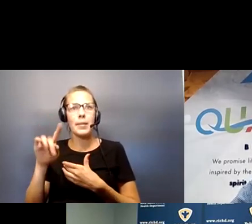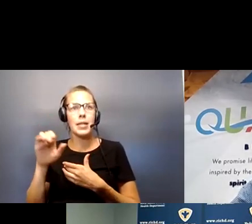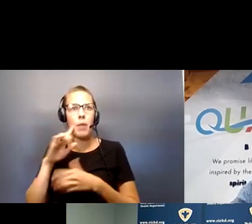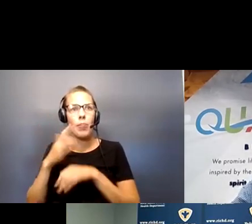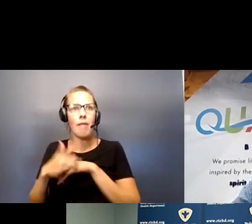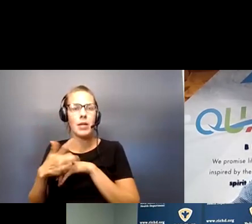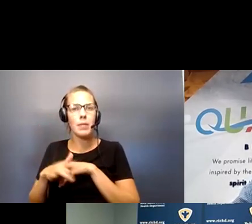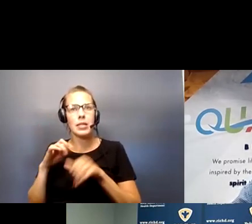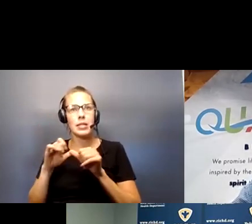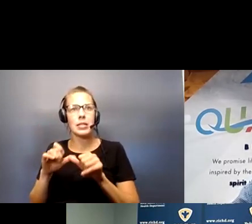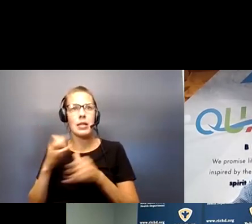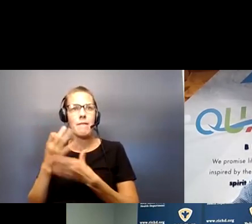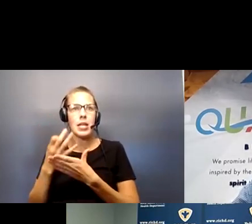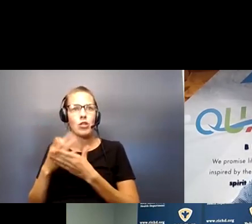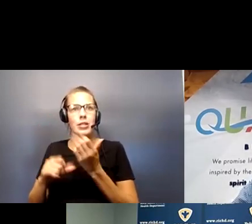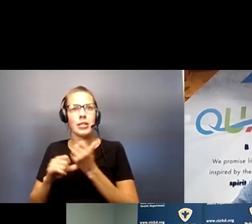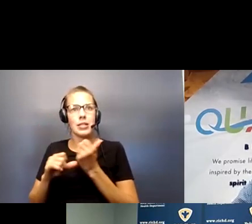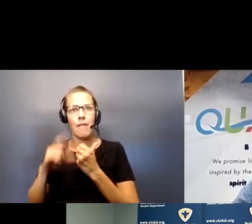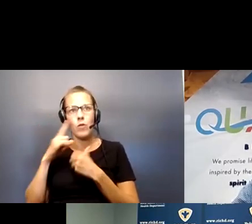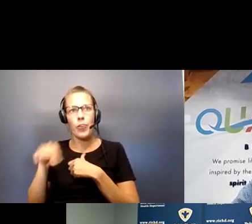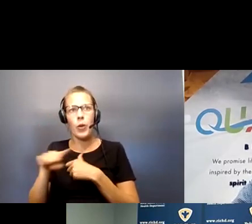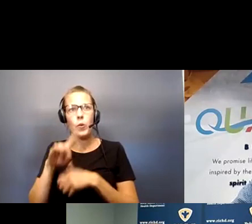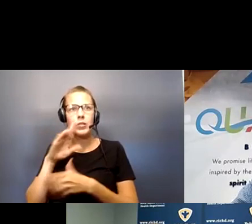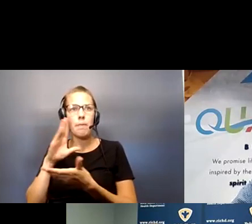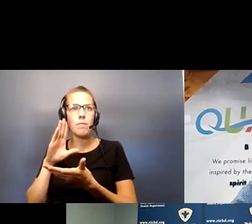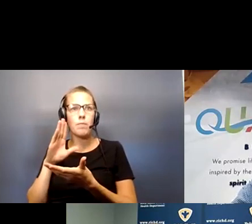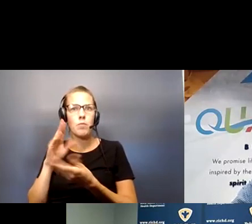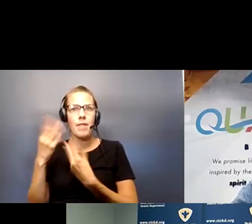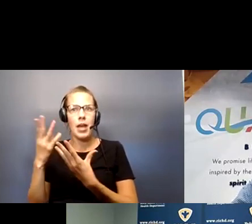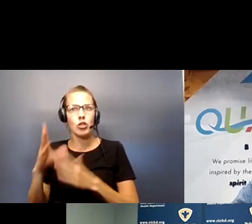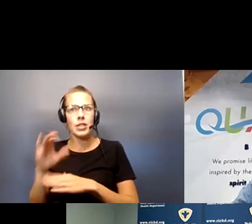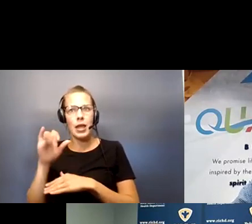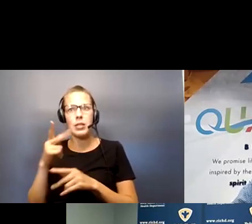think continued financial assistance for those providers is part of the solution.